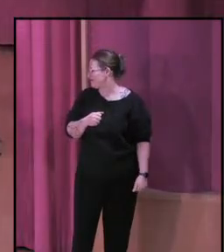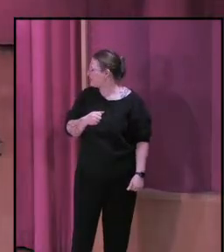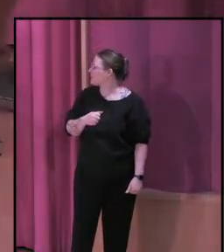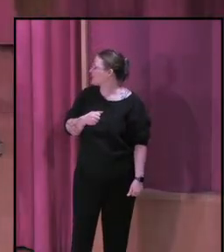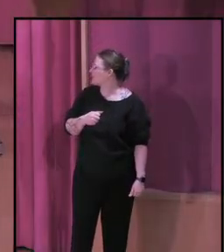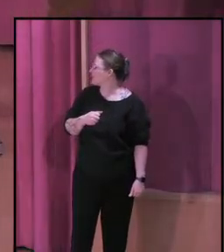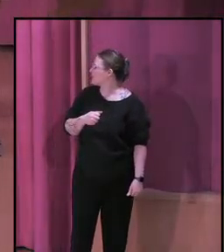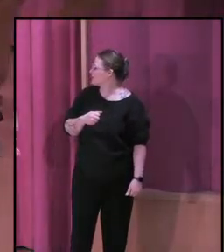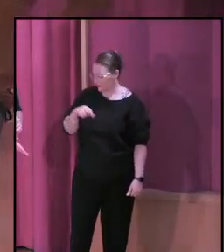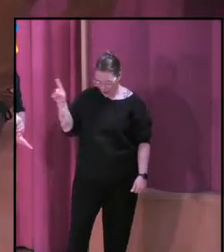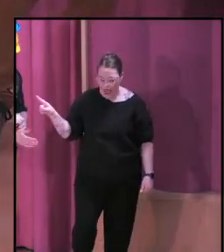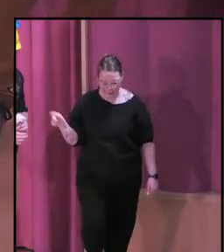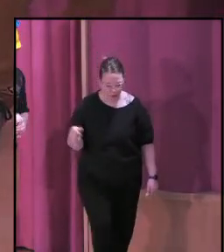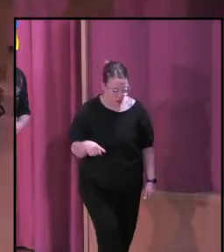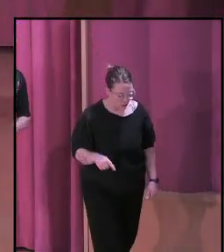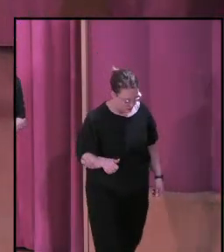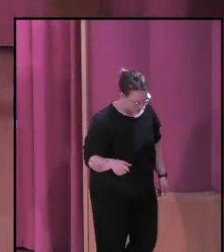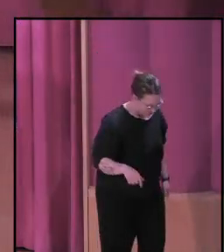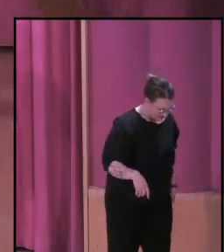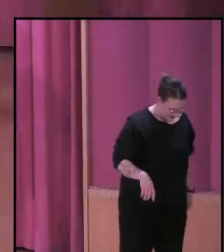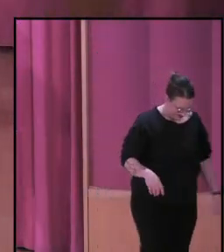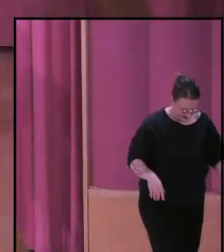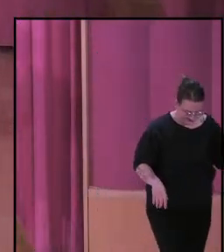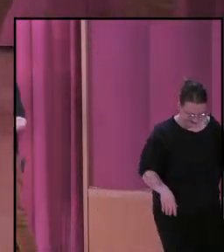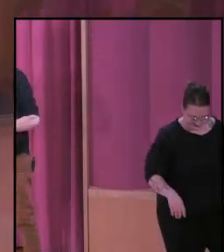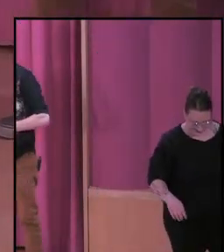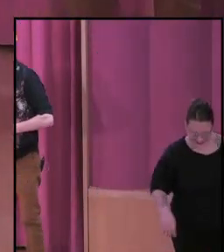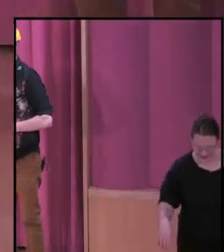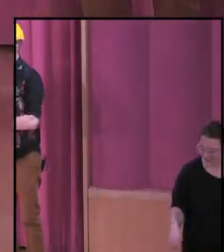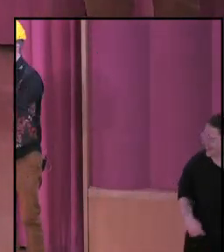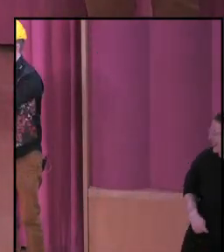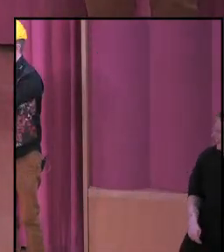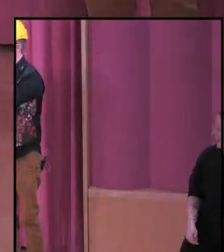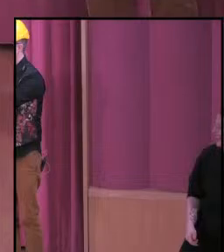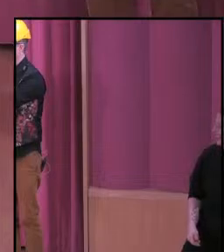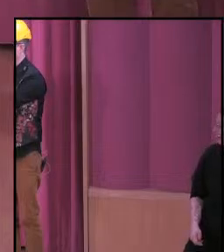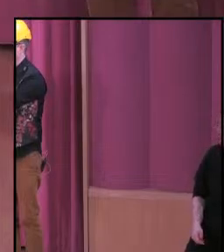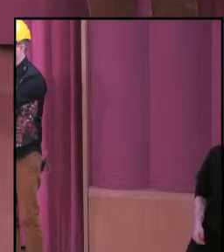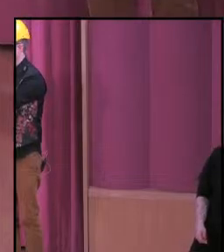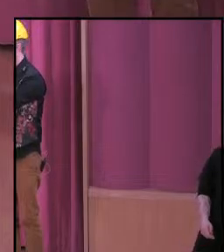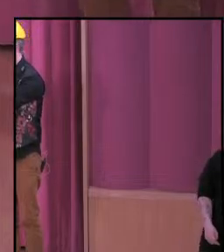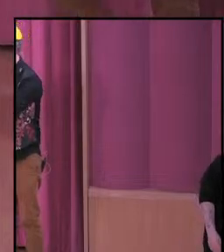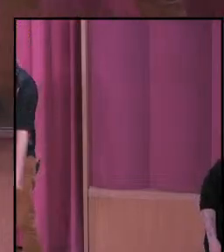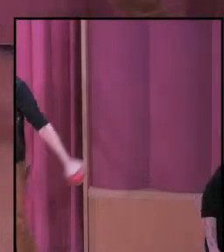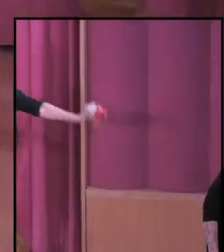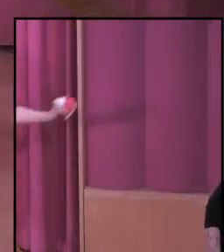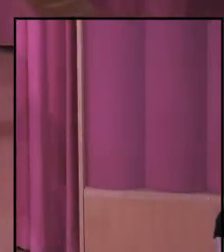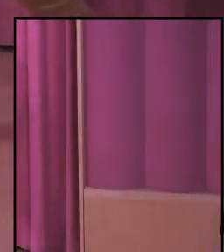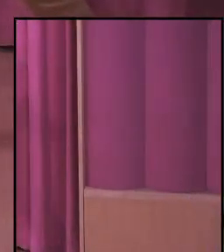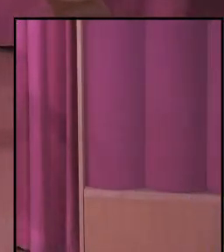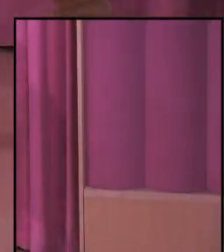This is the moment I warned you about, if you could step up. Thank you. All right, Veronica, you ready? Here we go.